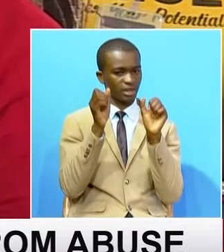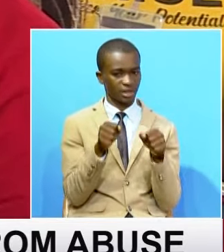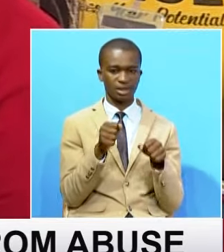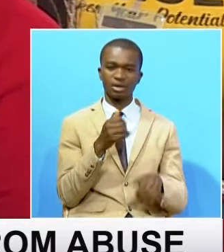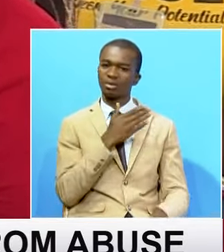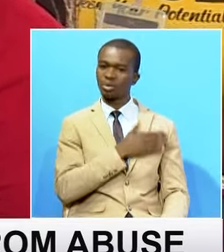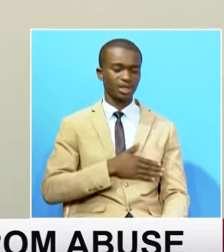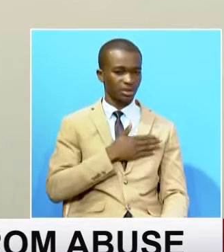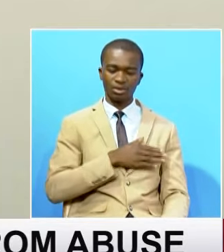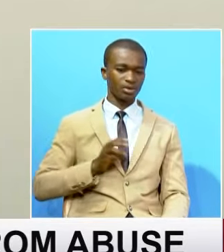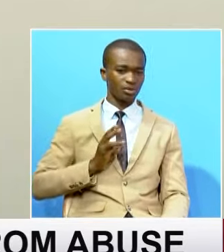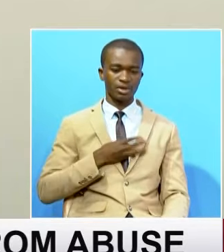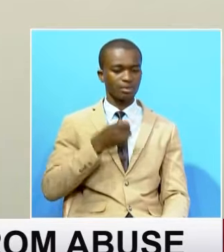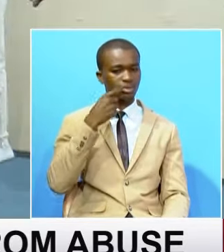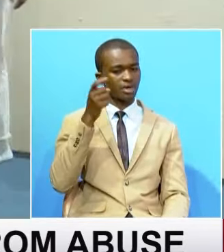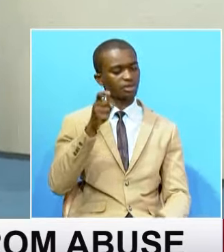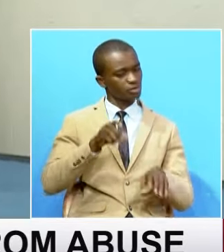the foreseeable